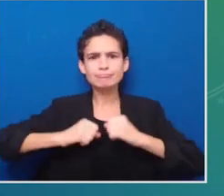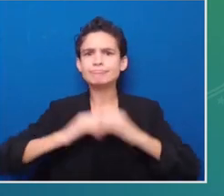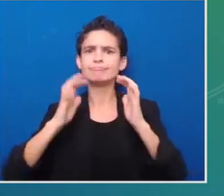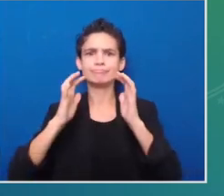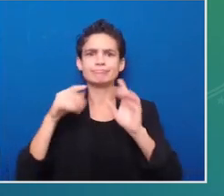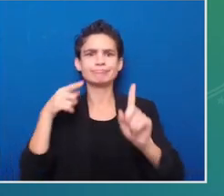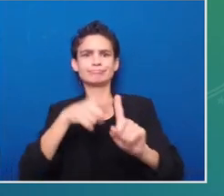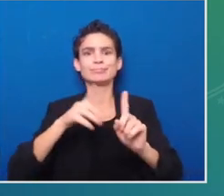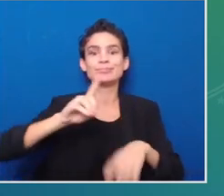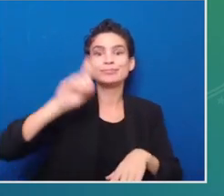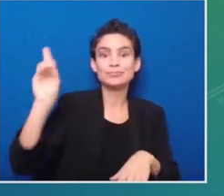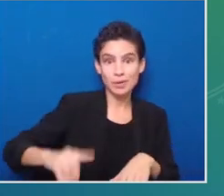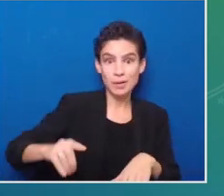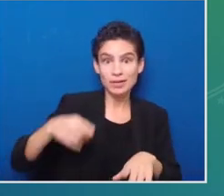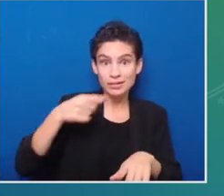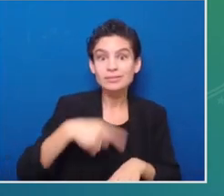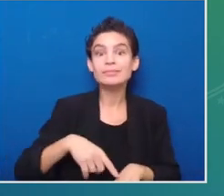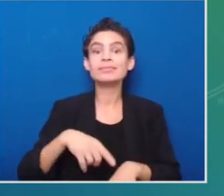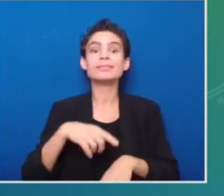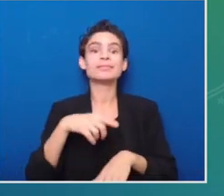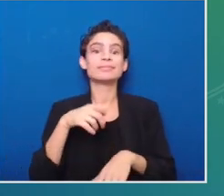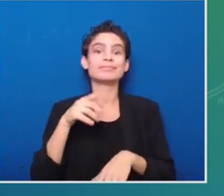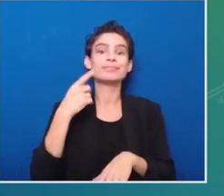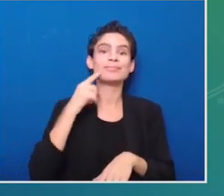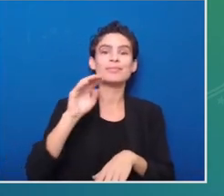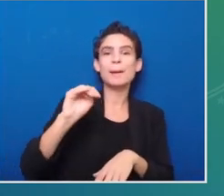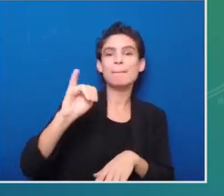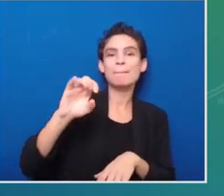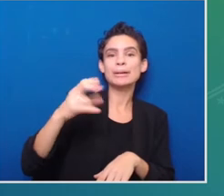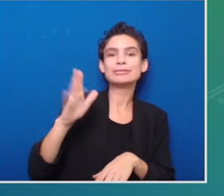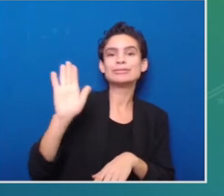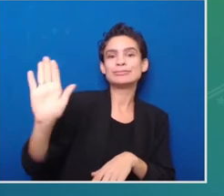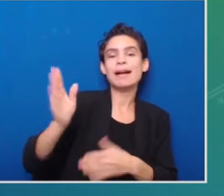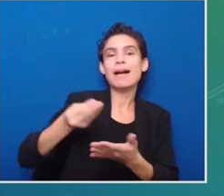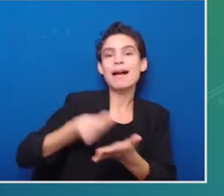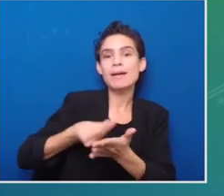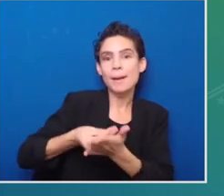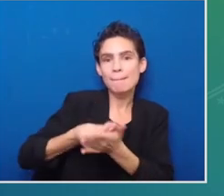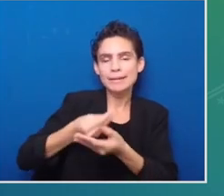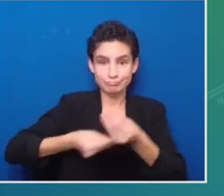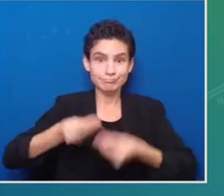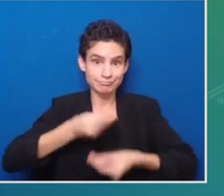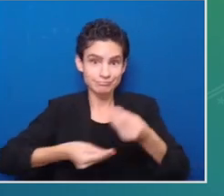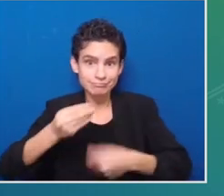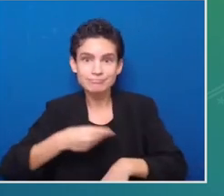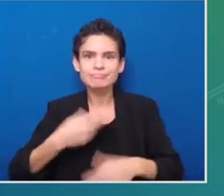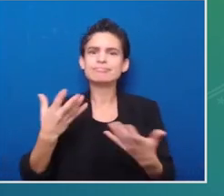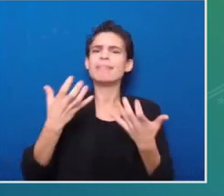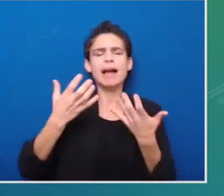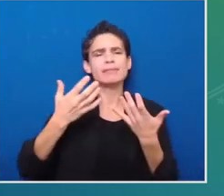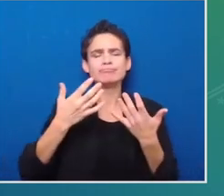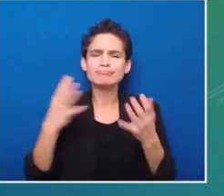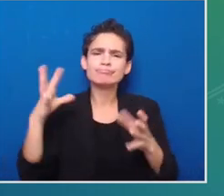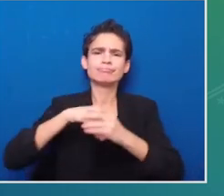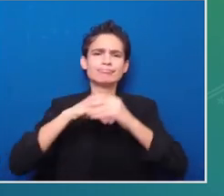for the future, of course, and to diversify Michigan's economy on the premise of